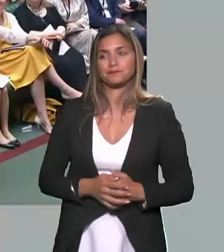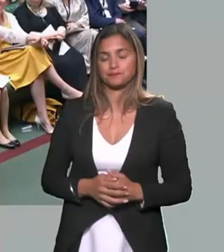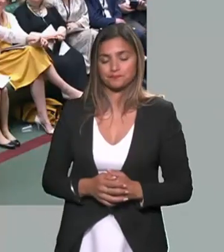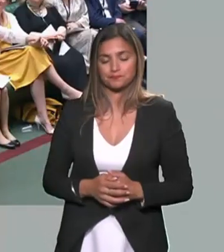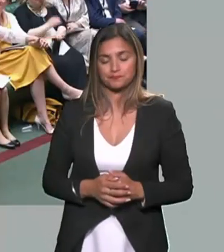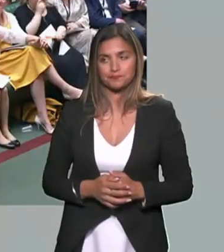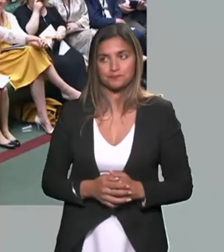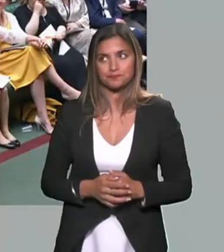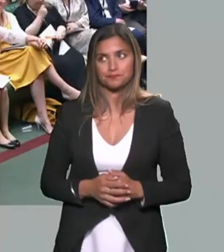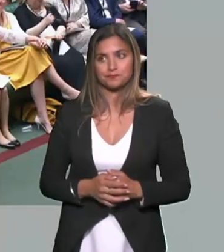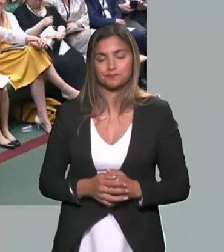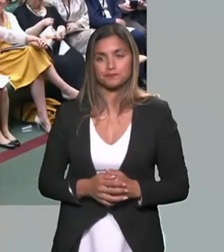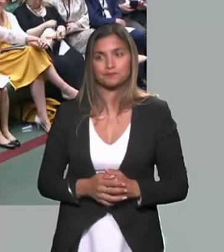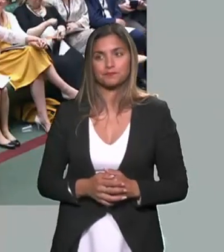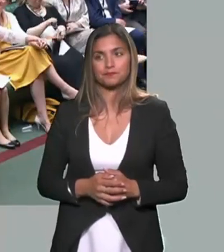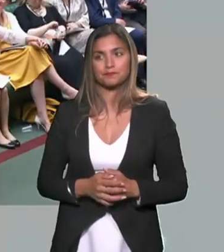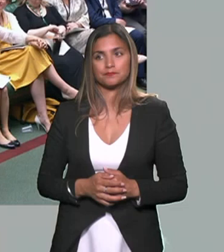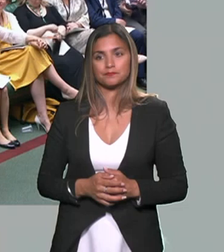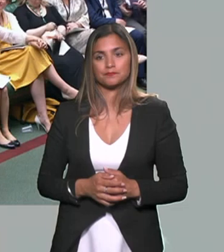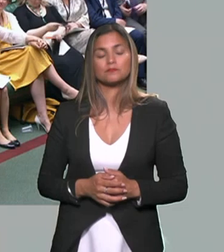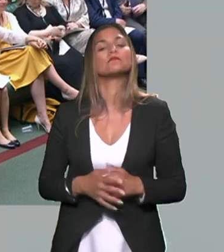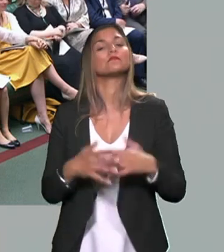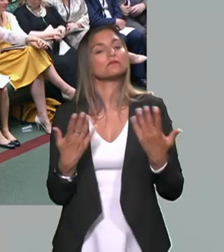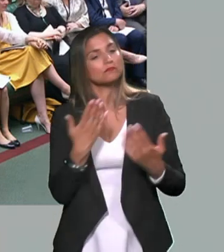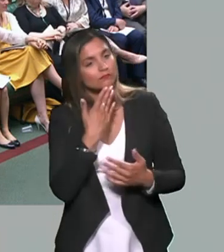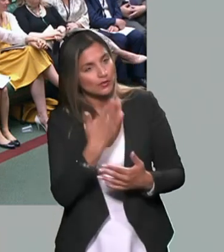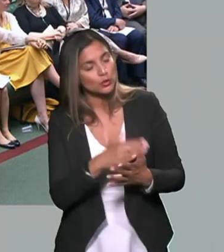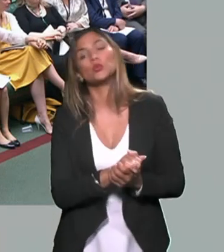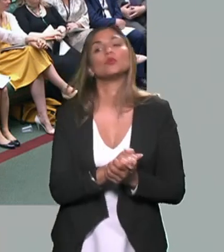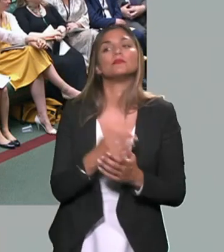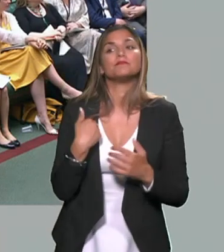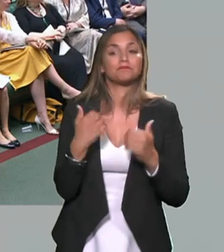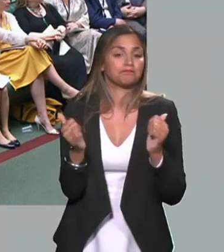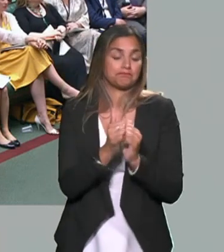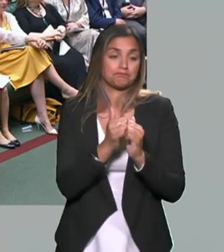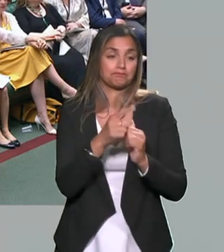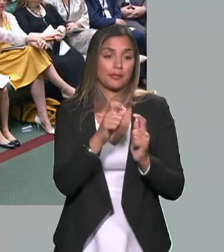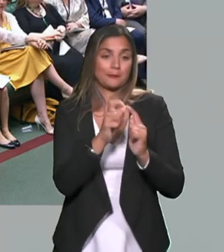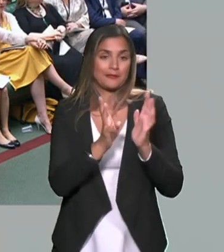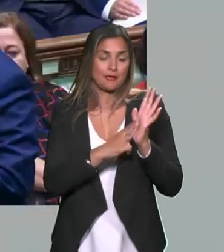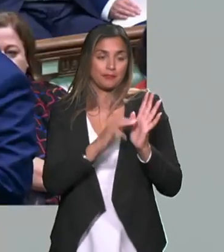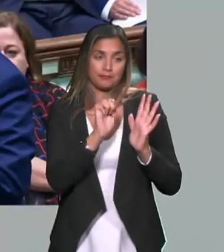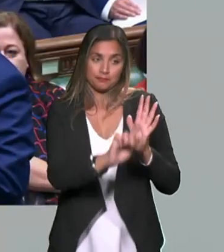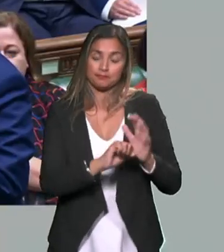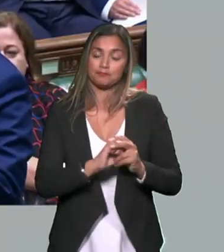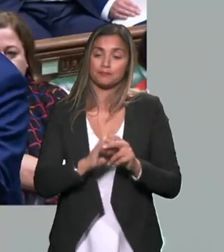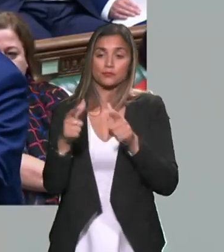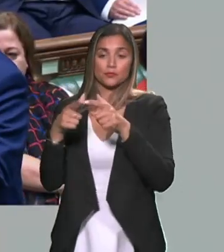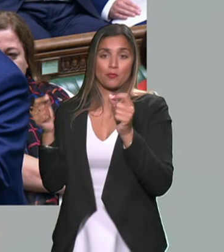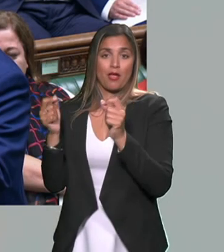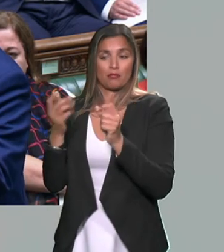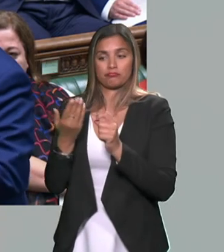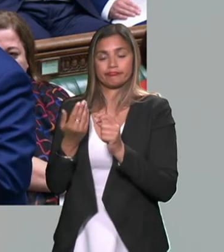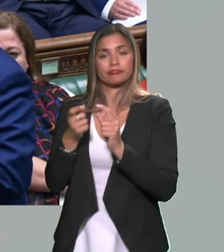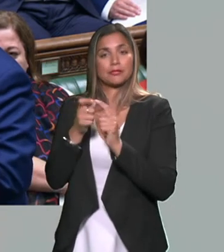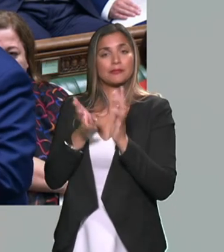Thank you, Mr. Speaker. Can I associate myself with the remarks of the Prime Minister in the murder of Shinso Abbey, a dreadful